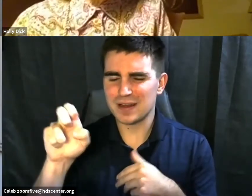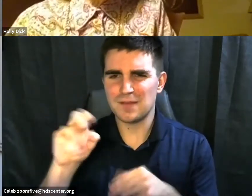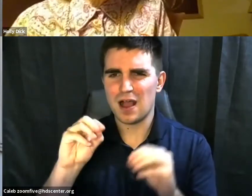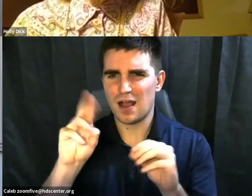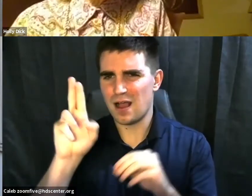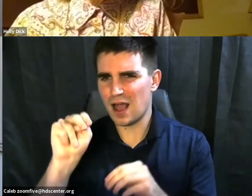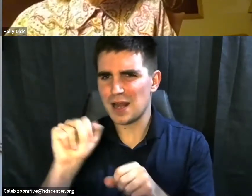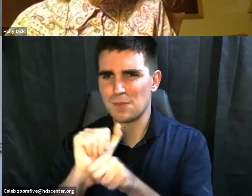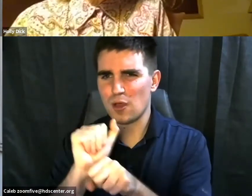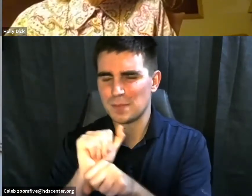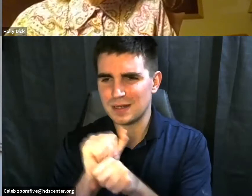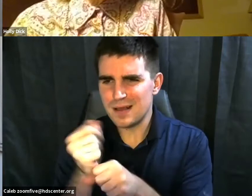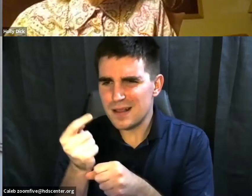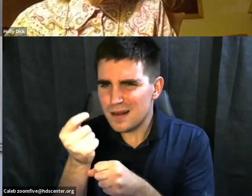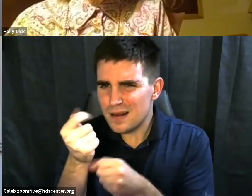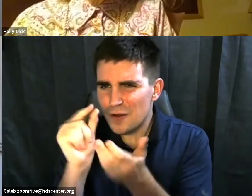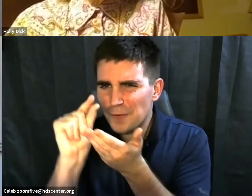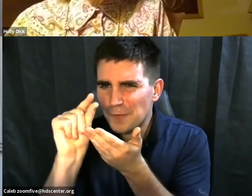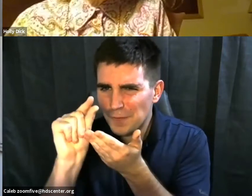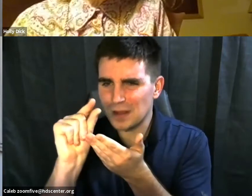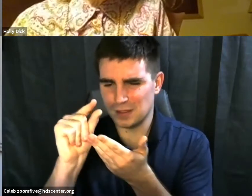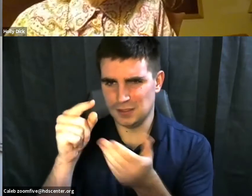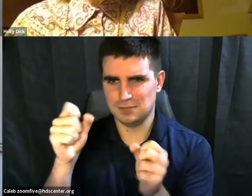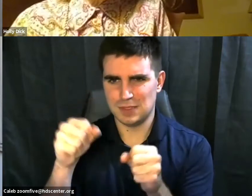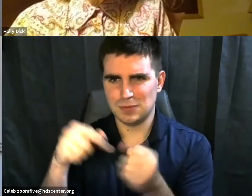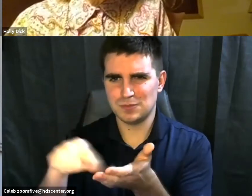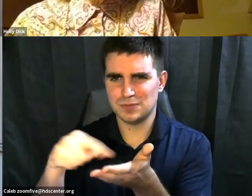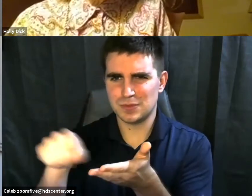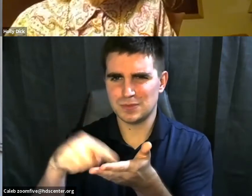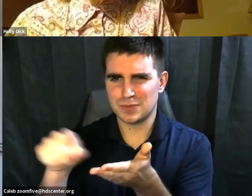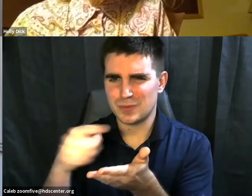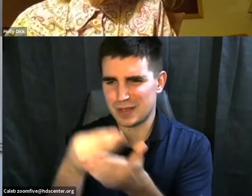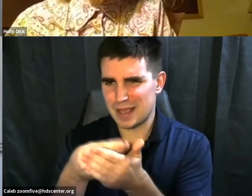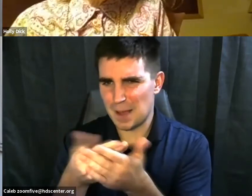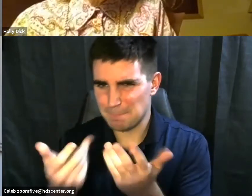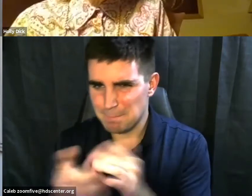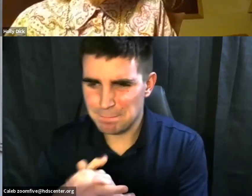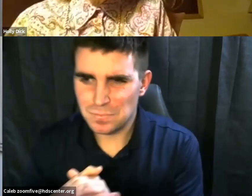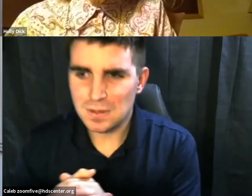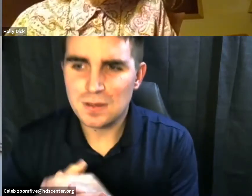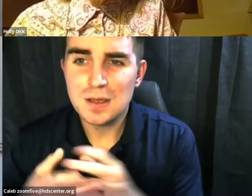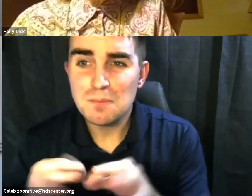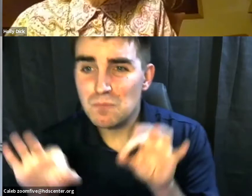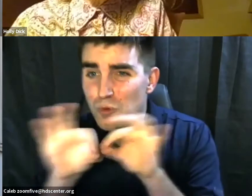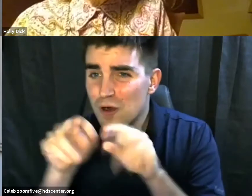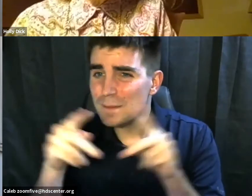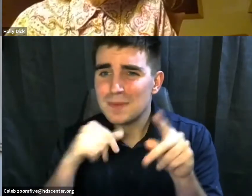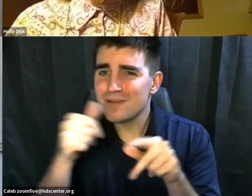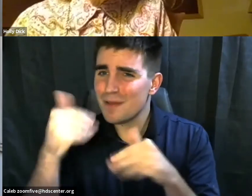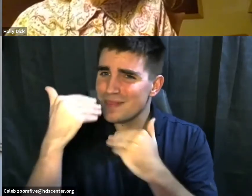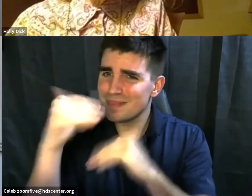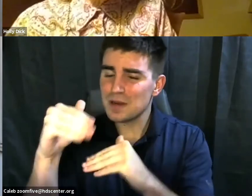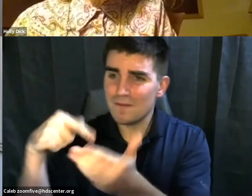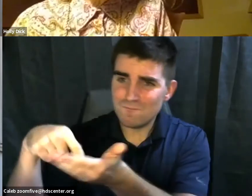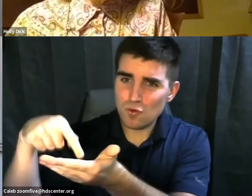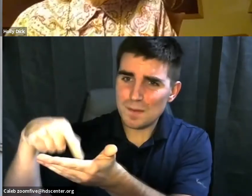little disposable income. So it was important that people not be limited by affordability of service in